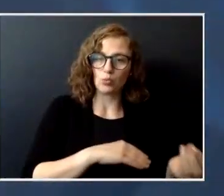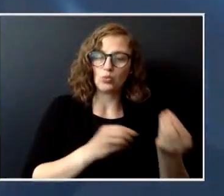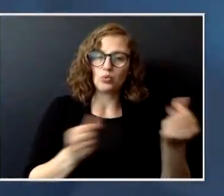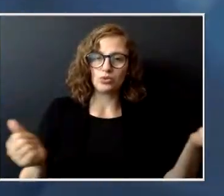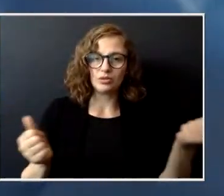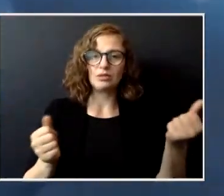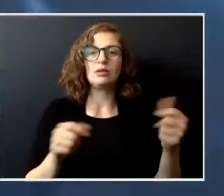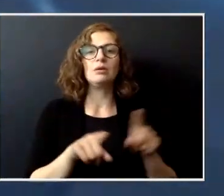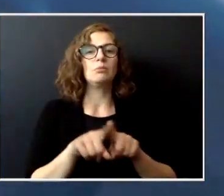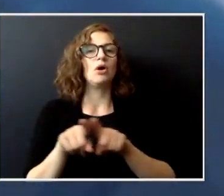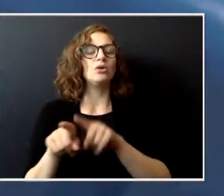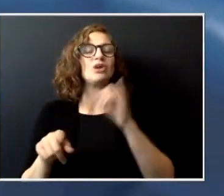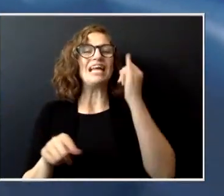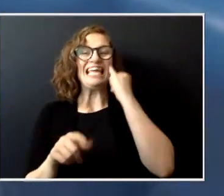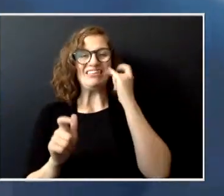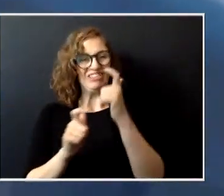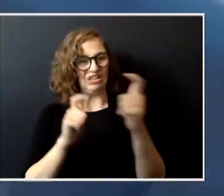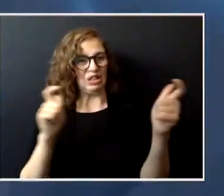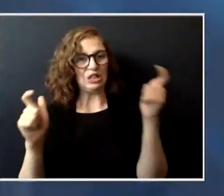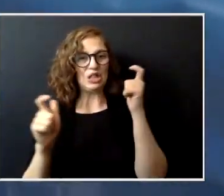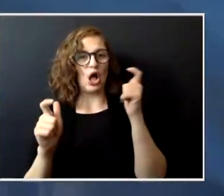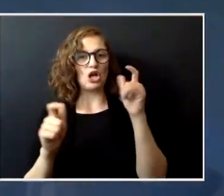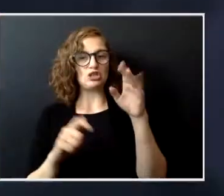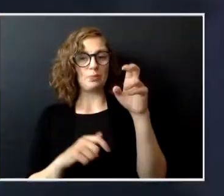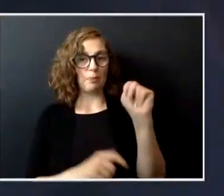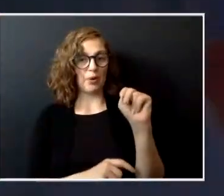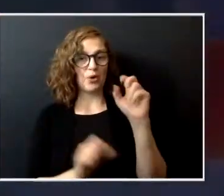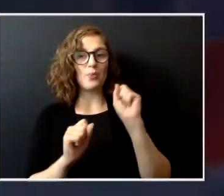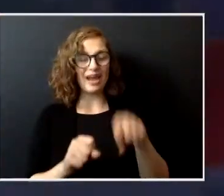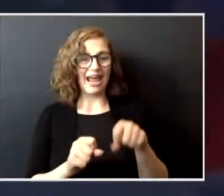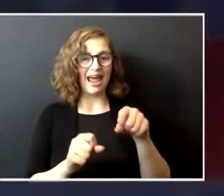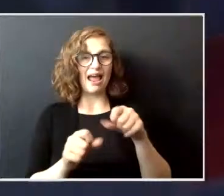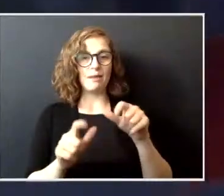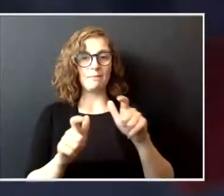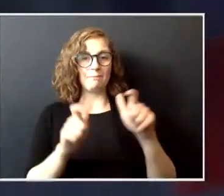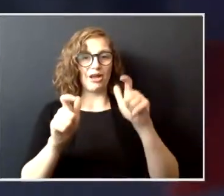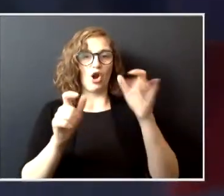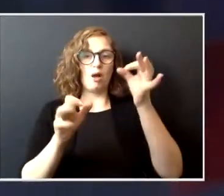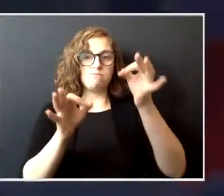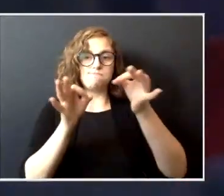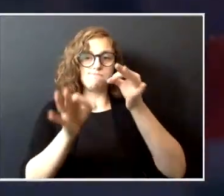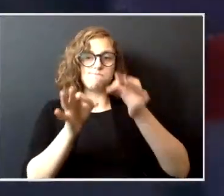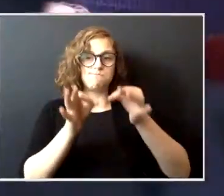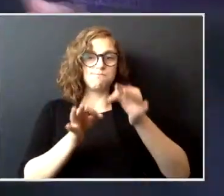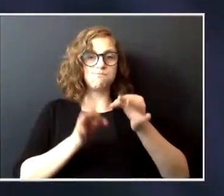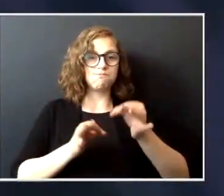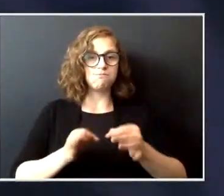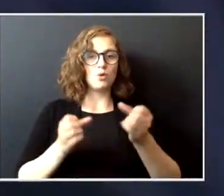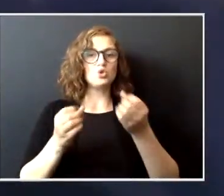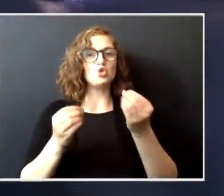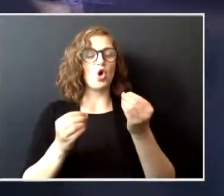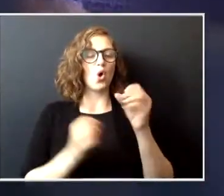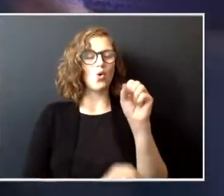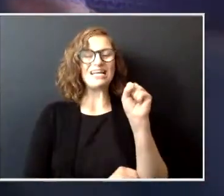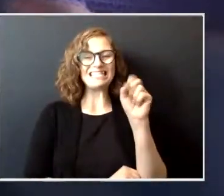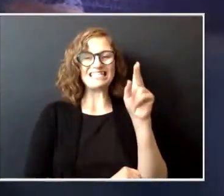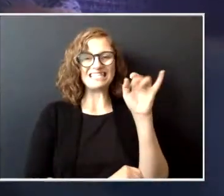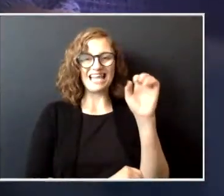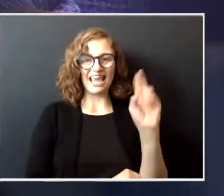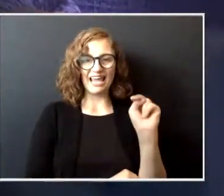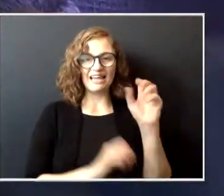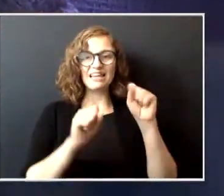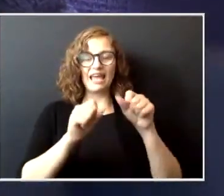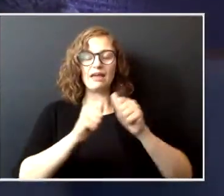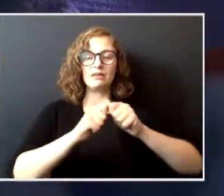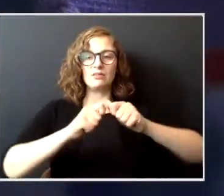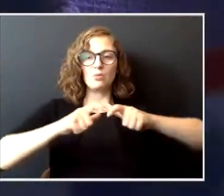bigger holes in the graft so that the skin will spread a lot further and we can use less donor to cover more burn wound site.